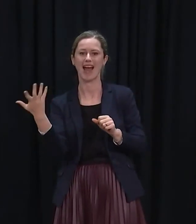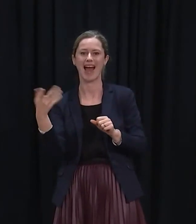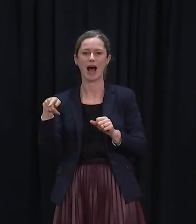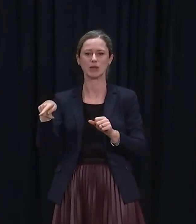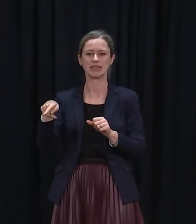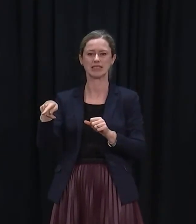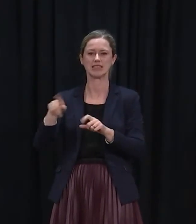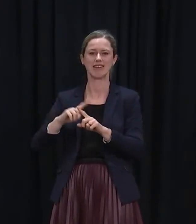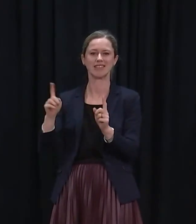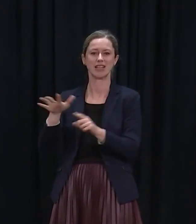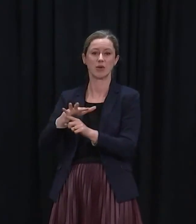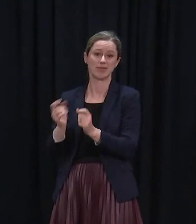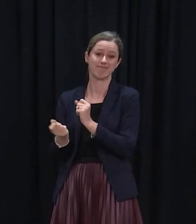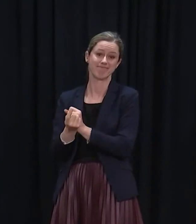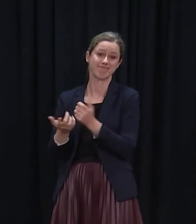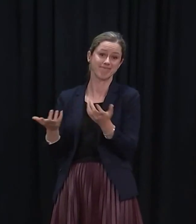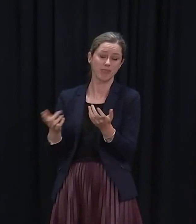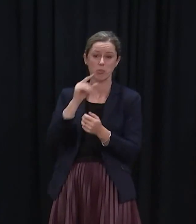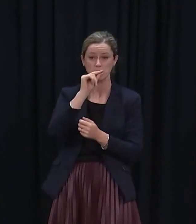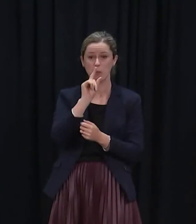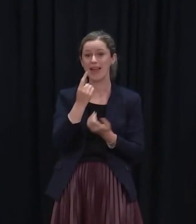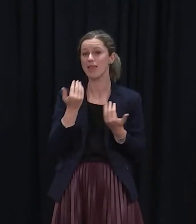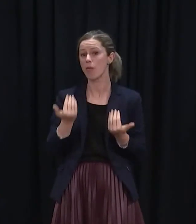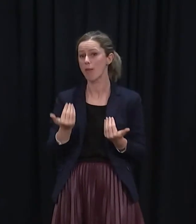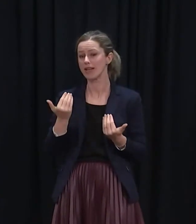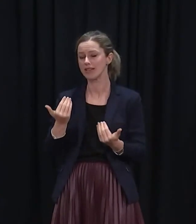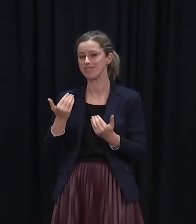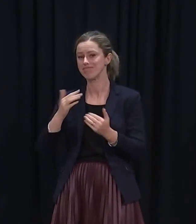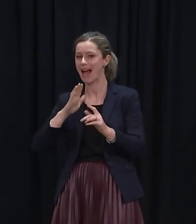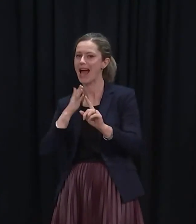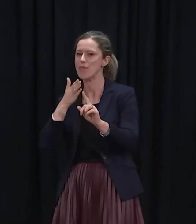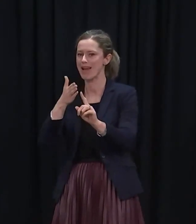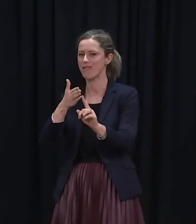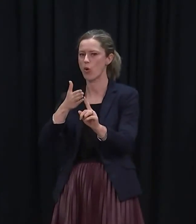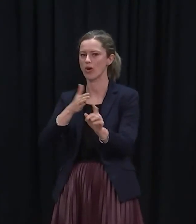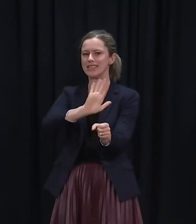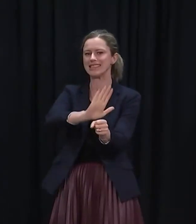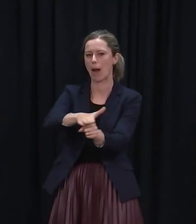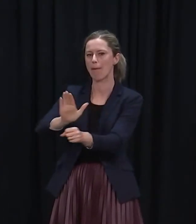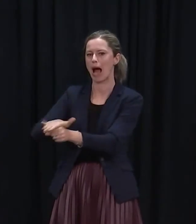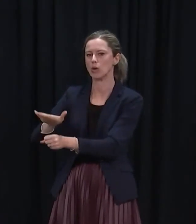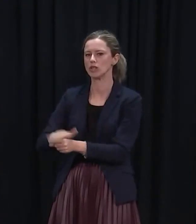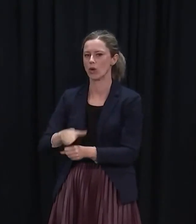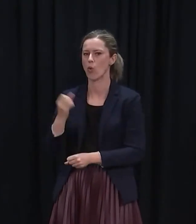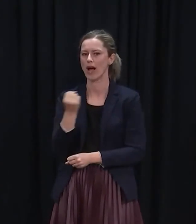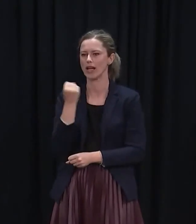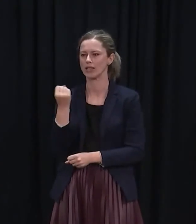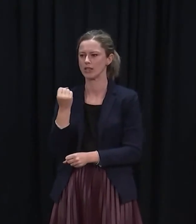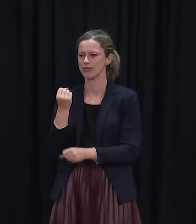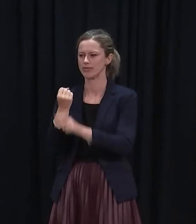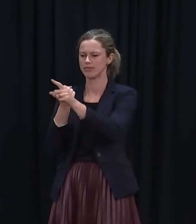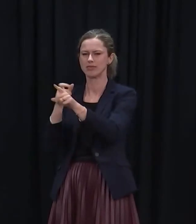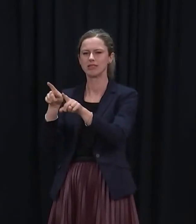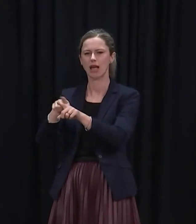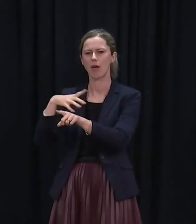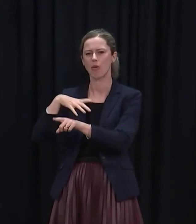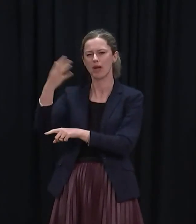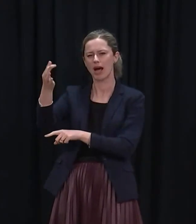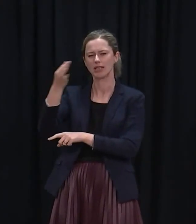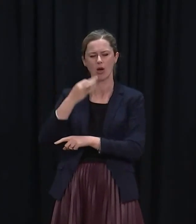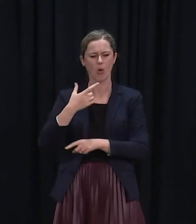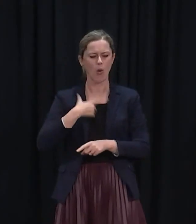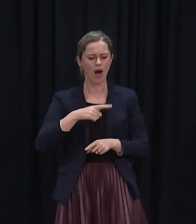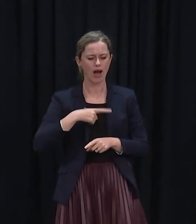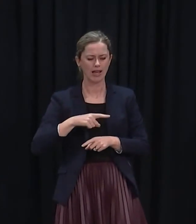find ourselves in a different situation. But at the moment, continuing to stamp it out in the Waikato is our best option. Why does it have that long tail? Is it because people